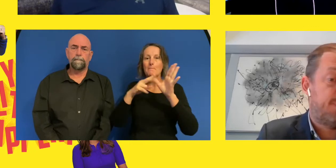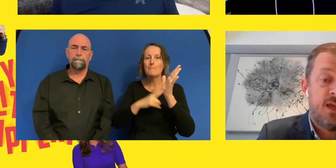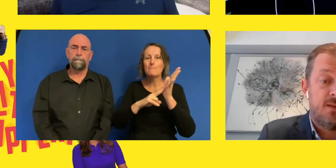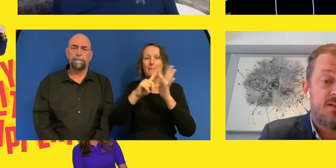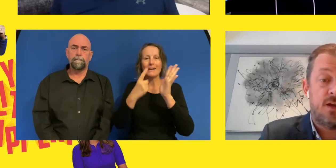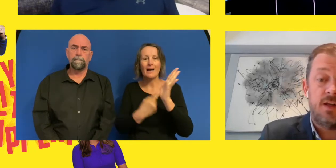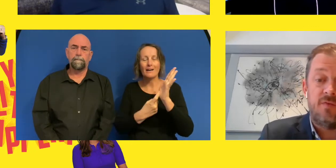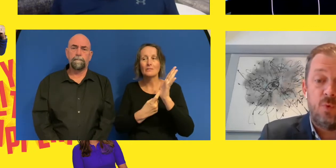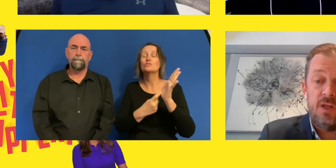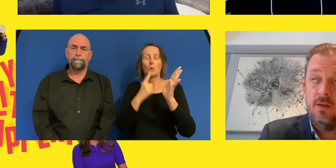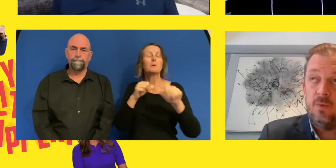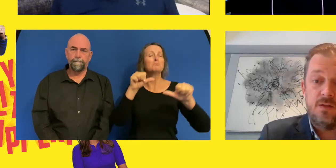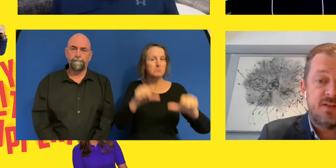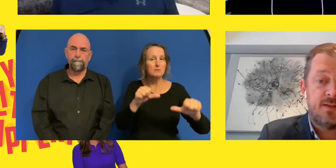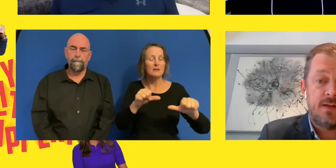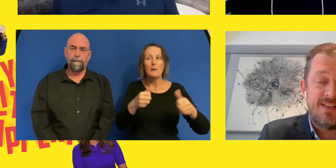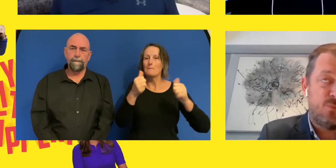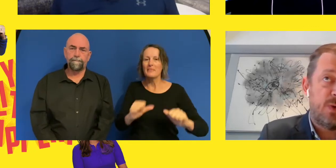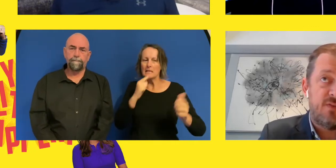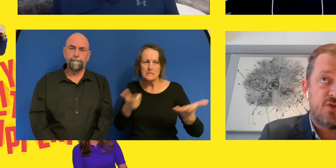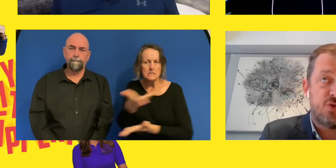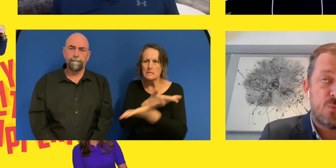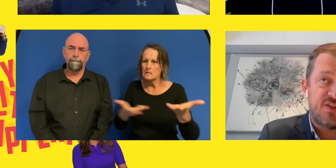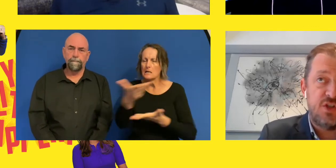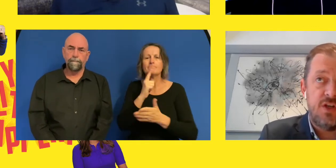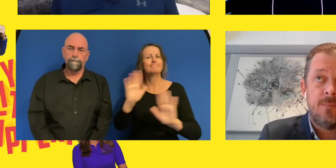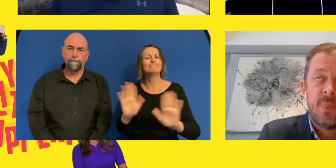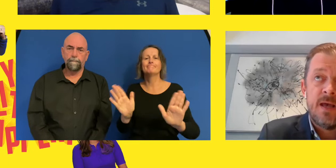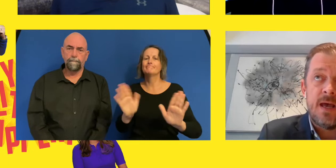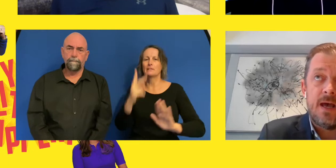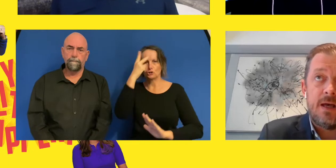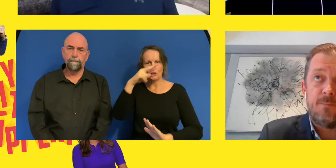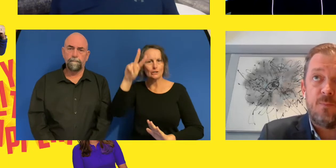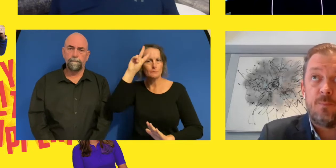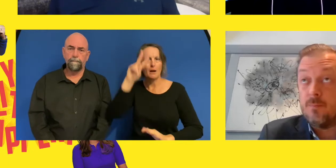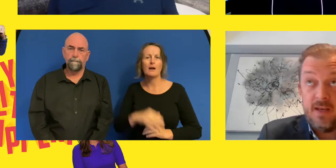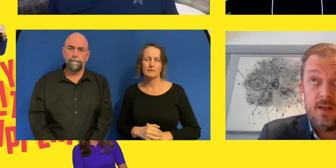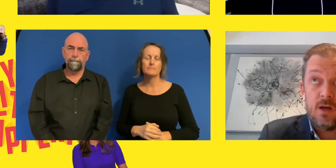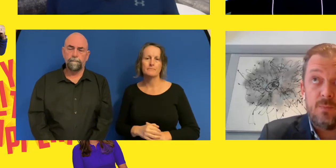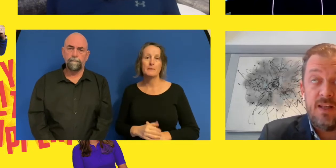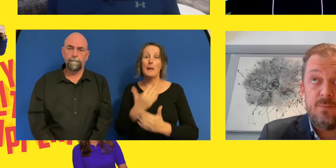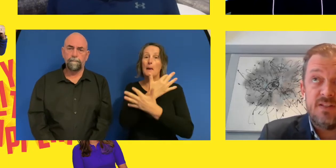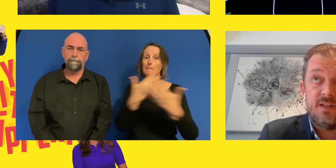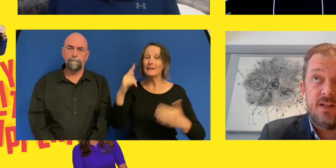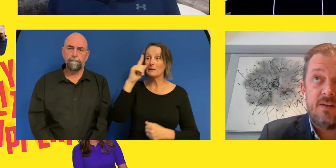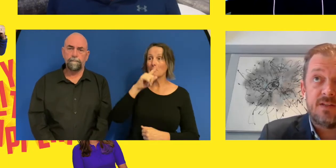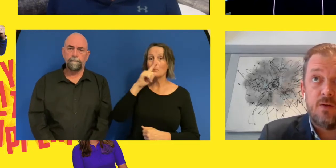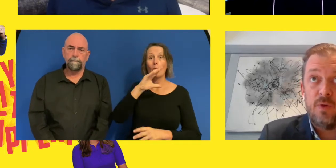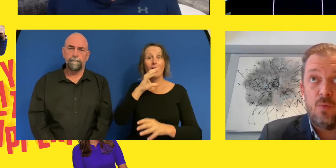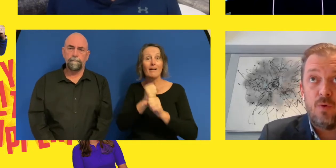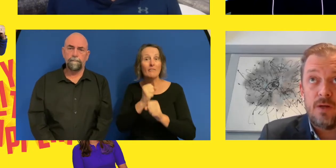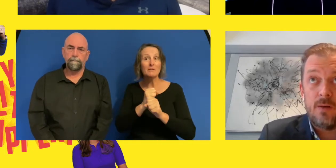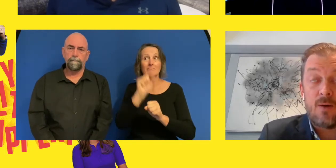enough. This is not enough. We need to send, as a movement, a very strong message here. Many NPCs, they have